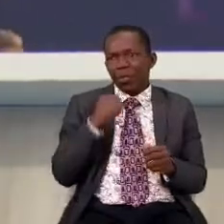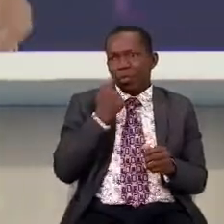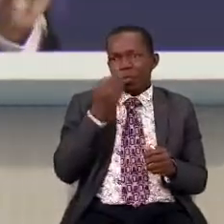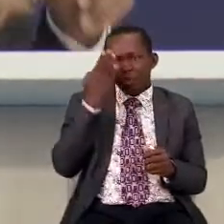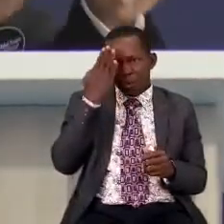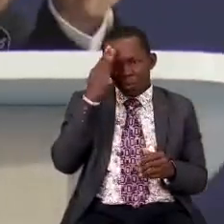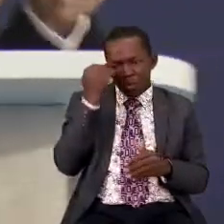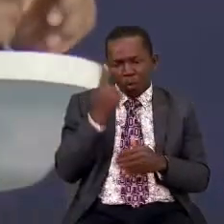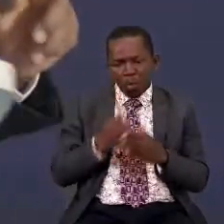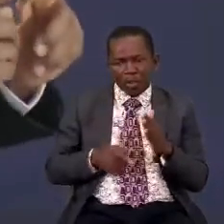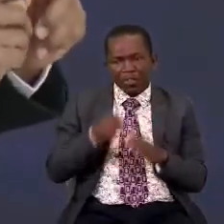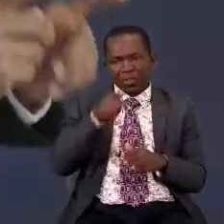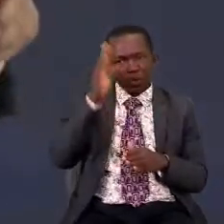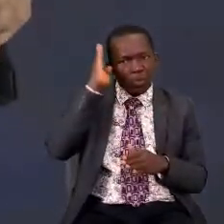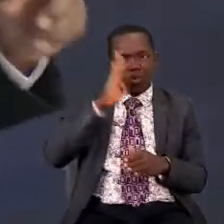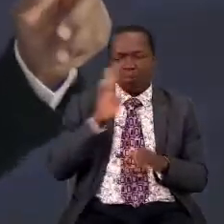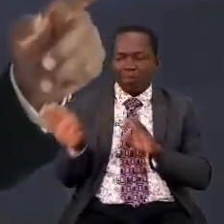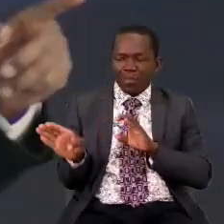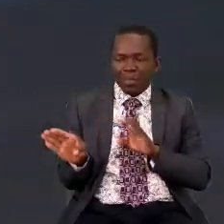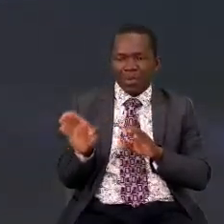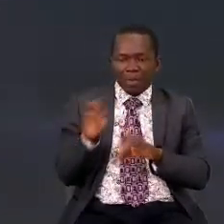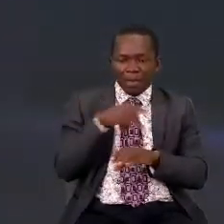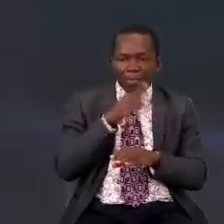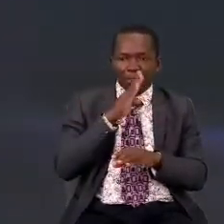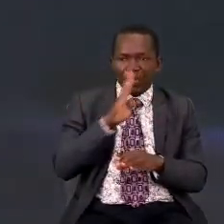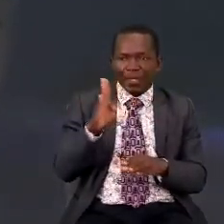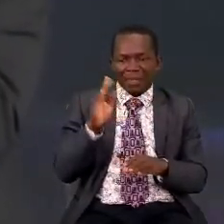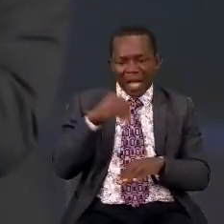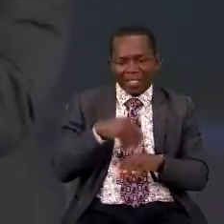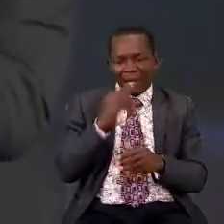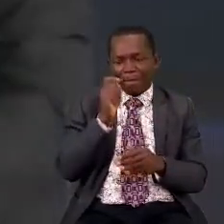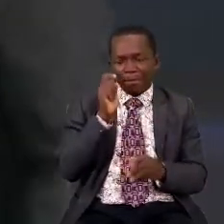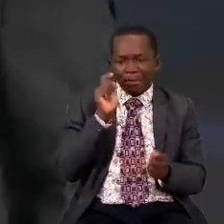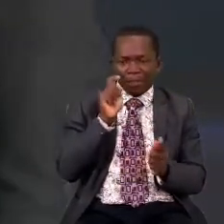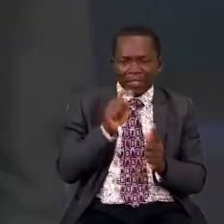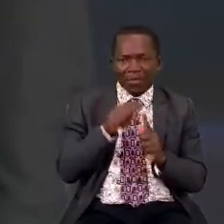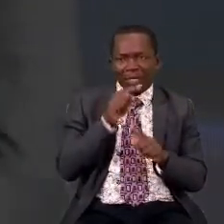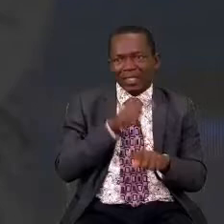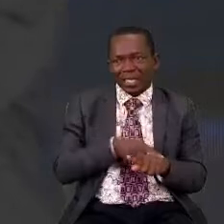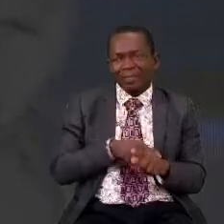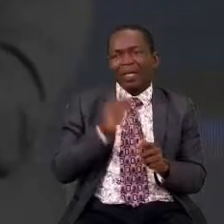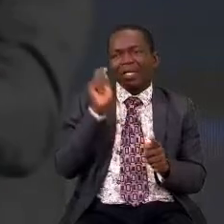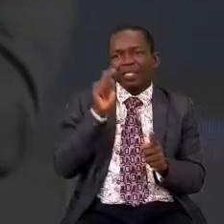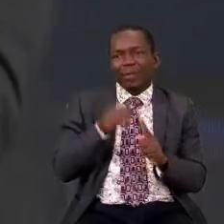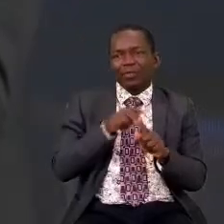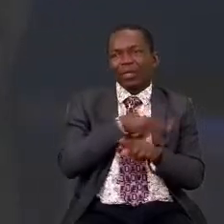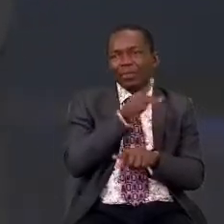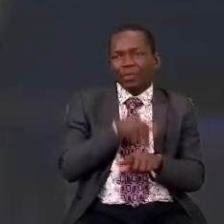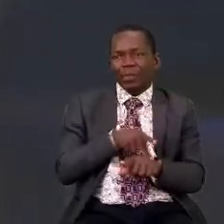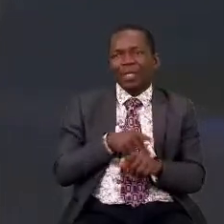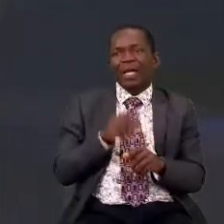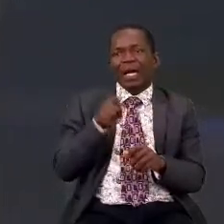to. That God that knows all things, he makes a proclamation,